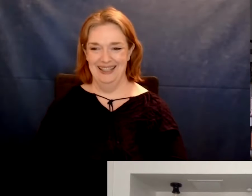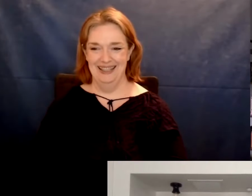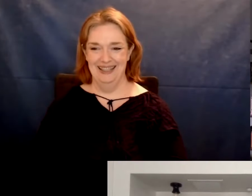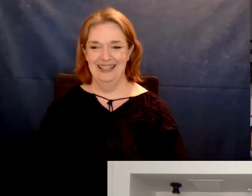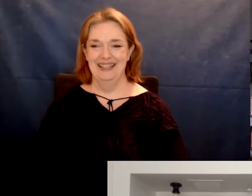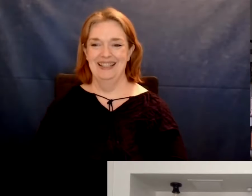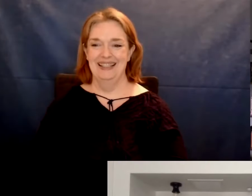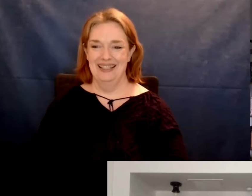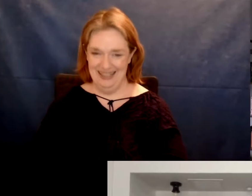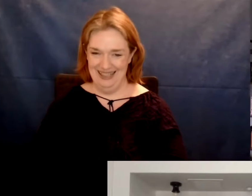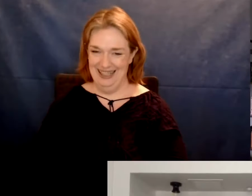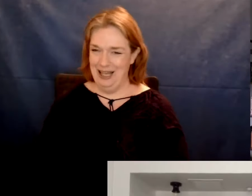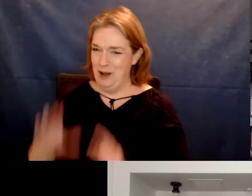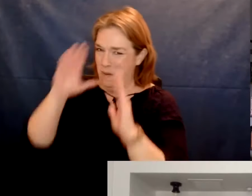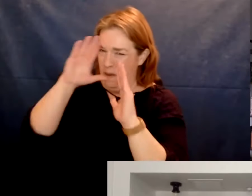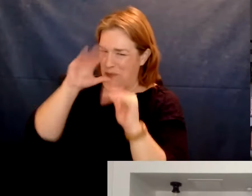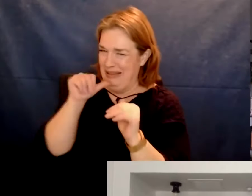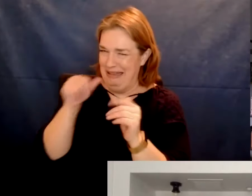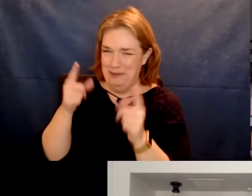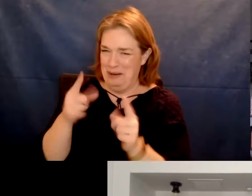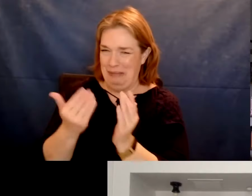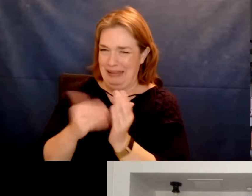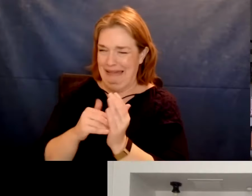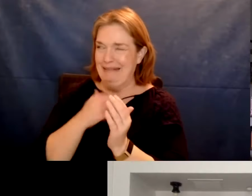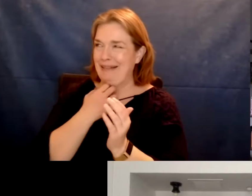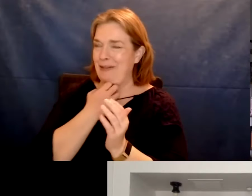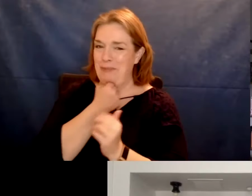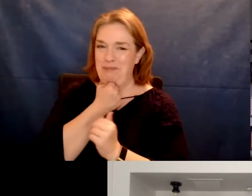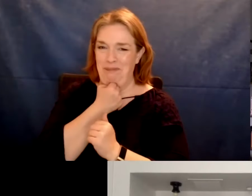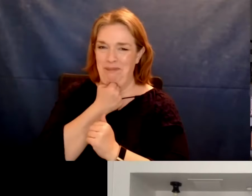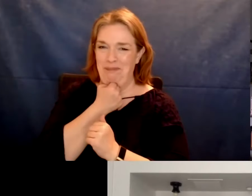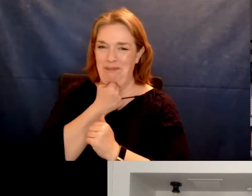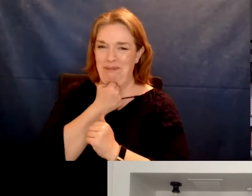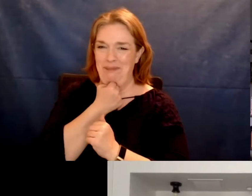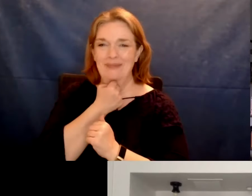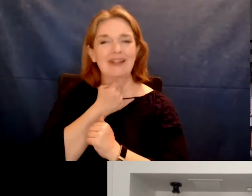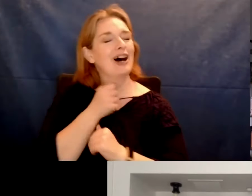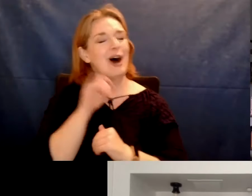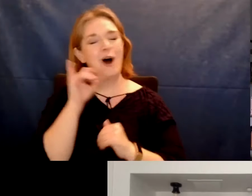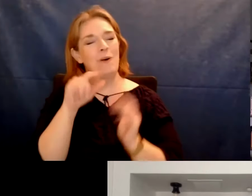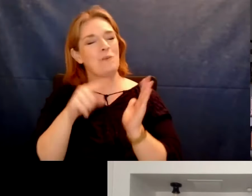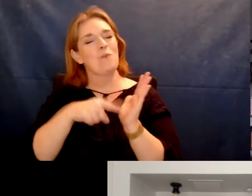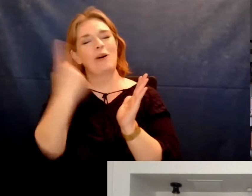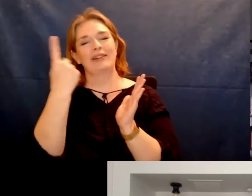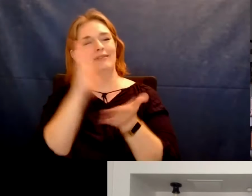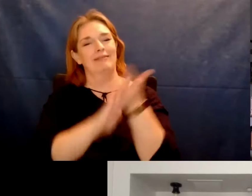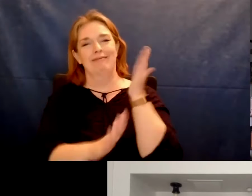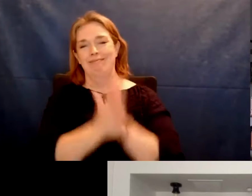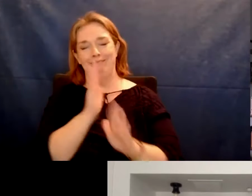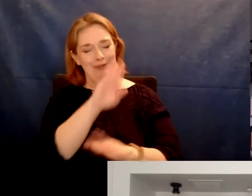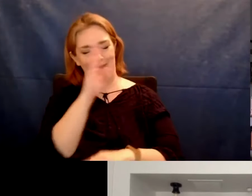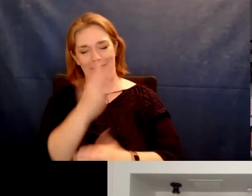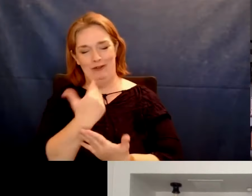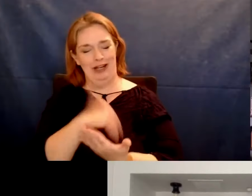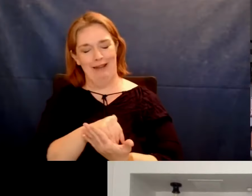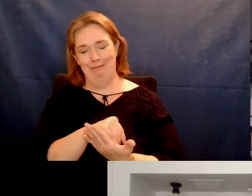Hopefully that will not happen again. Hopefully that will. That is a unique. Oh no, that's a one and done.